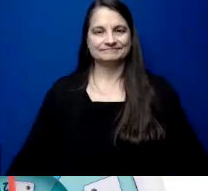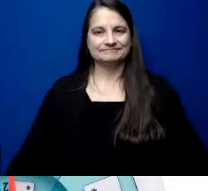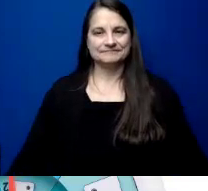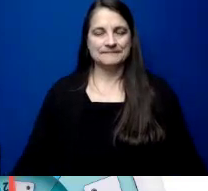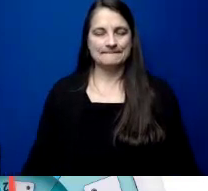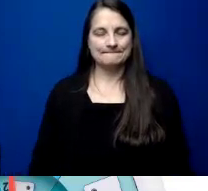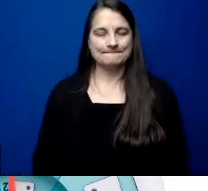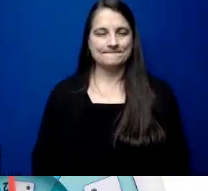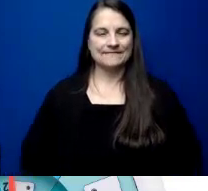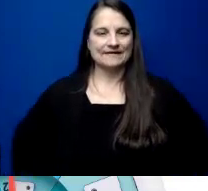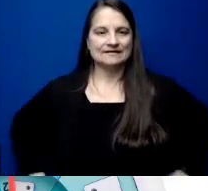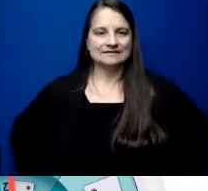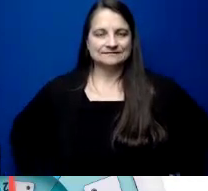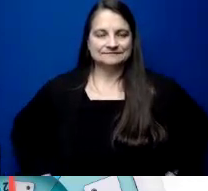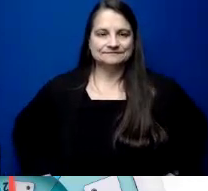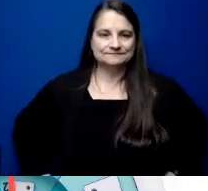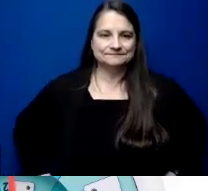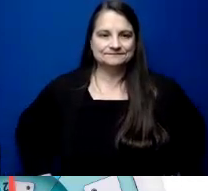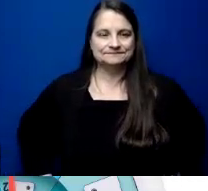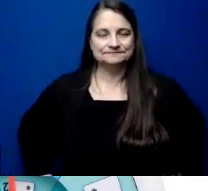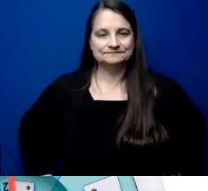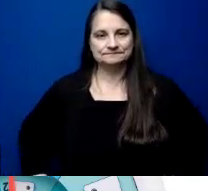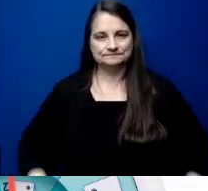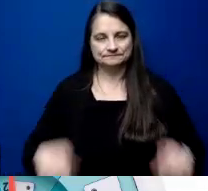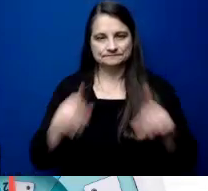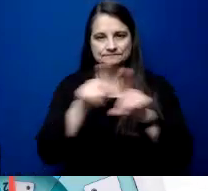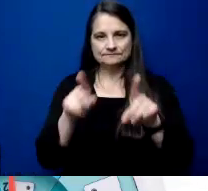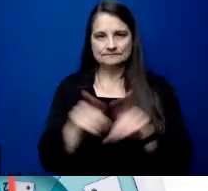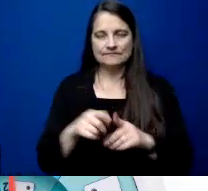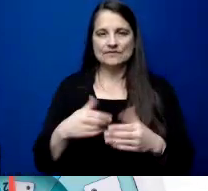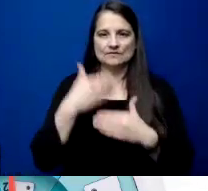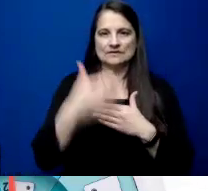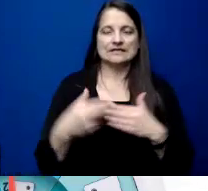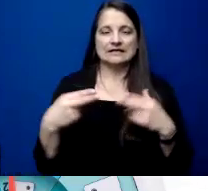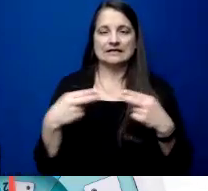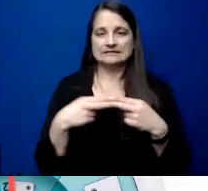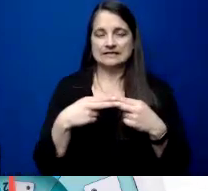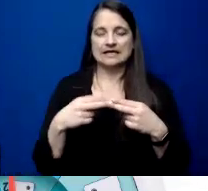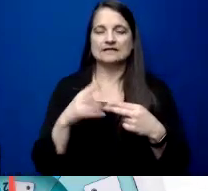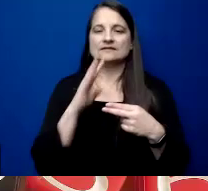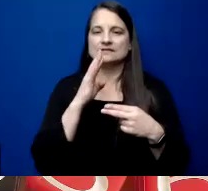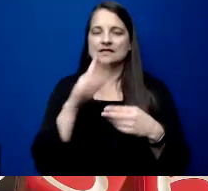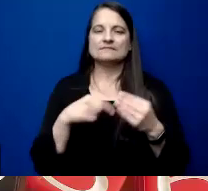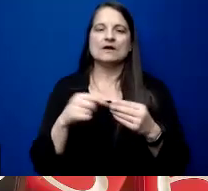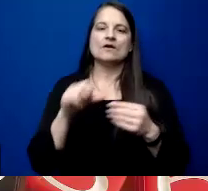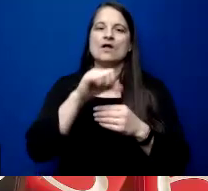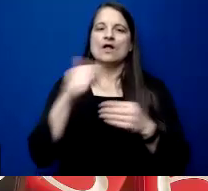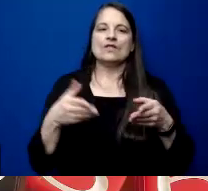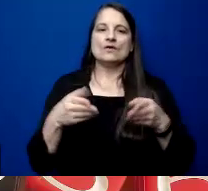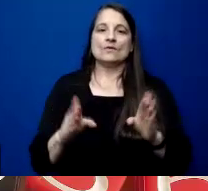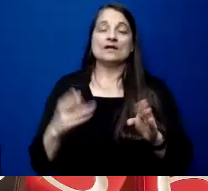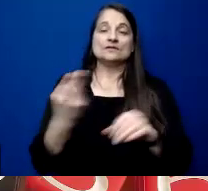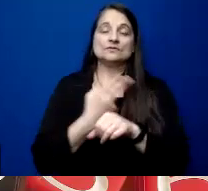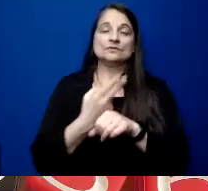Yeah, and along with the alternate spinner, it kind of leads into our next slide, which is alternate ways to use